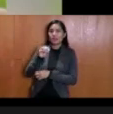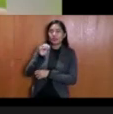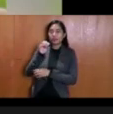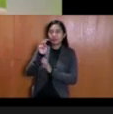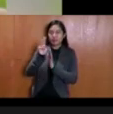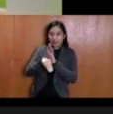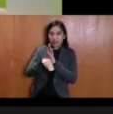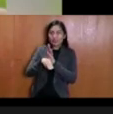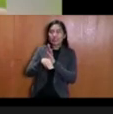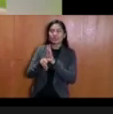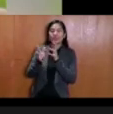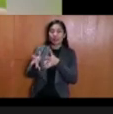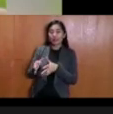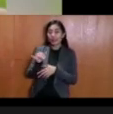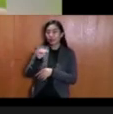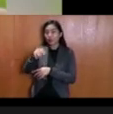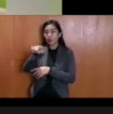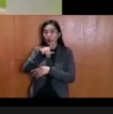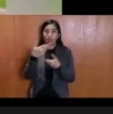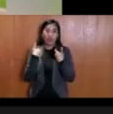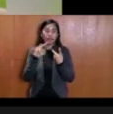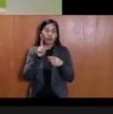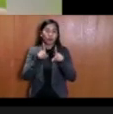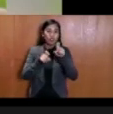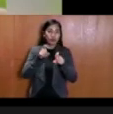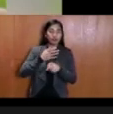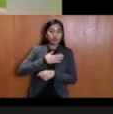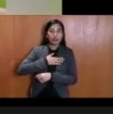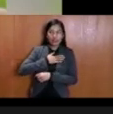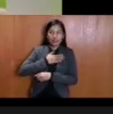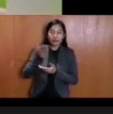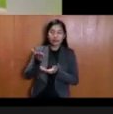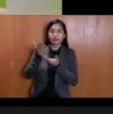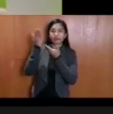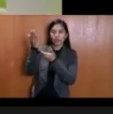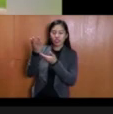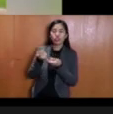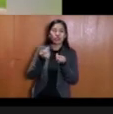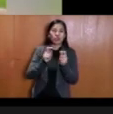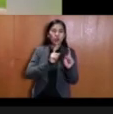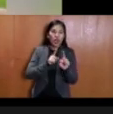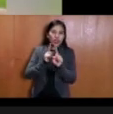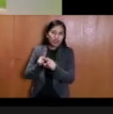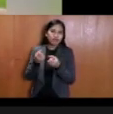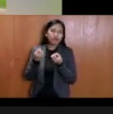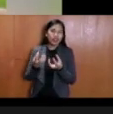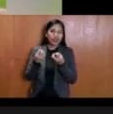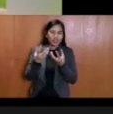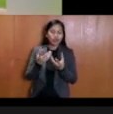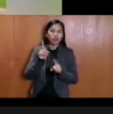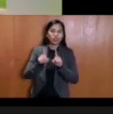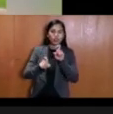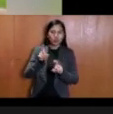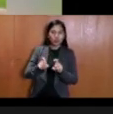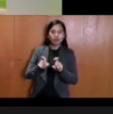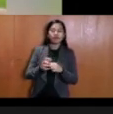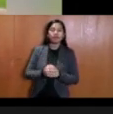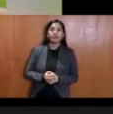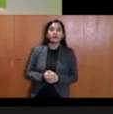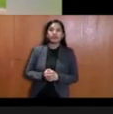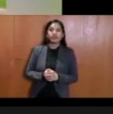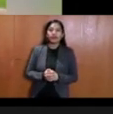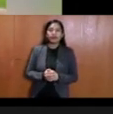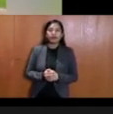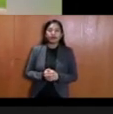for those who have questions, please do raise them. We're going to try to address as many questions as we can. So let me